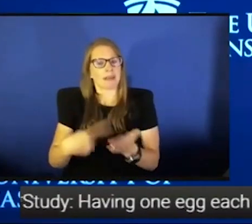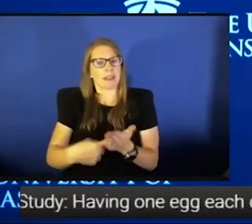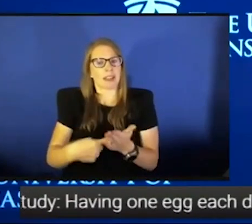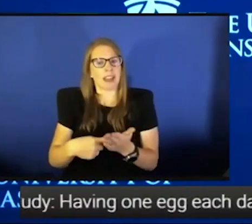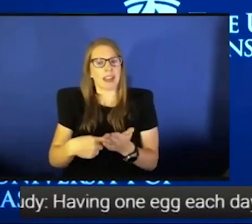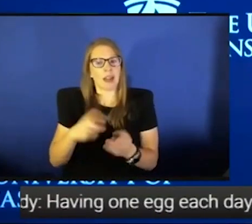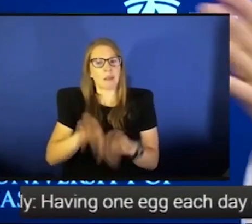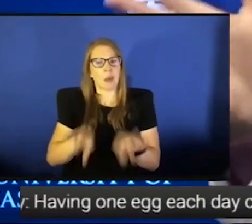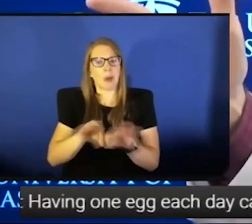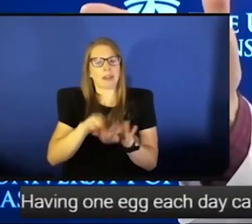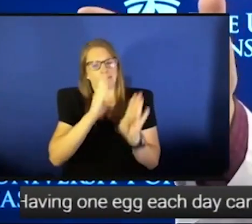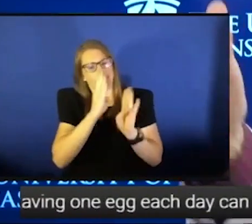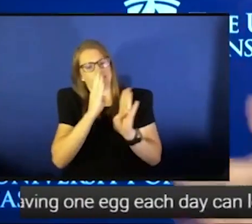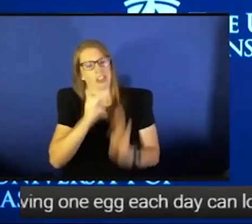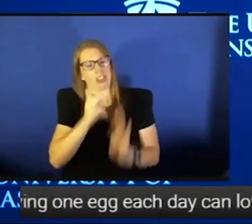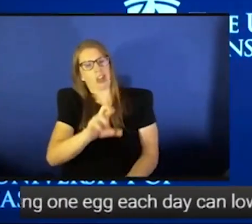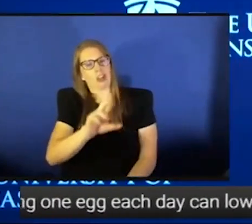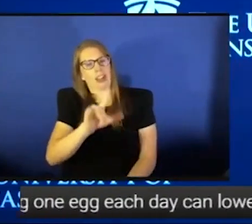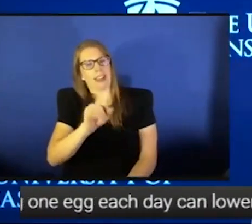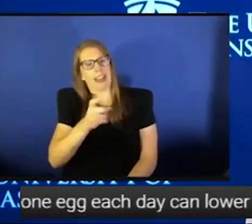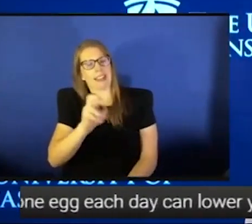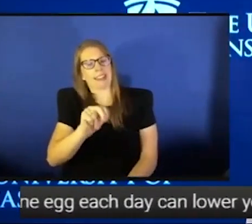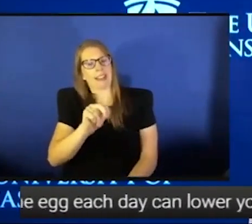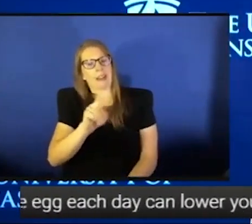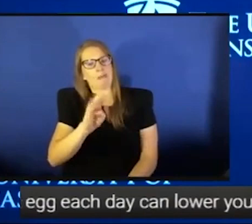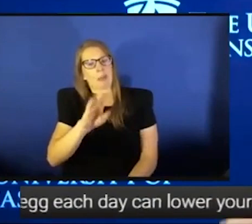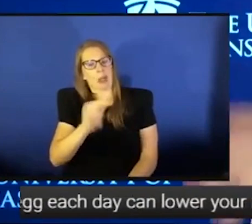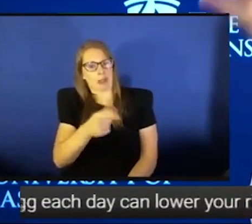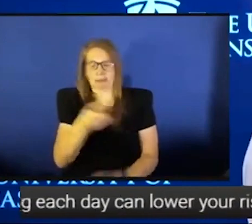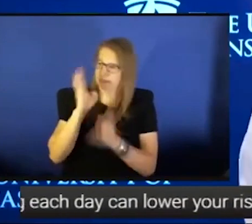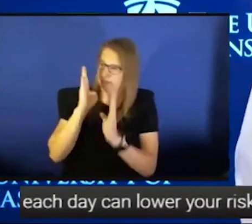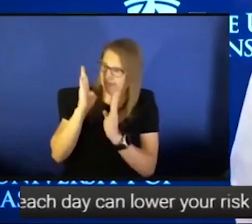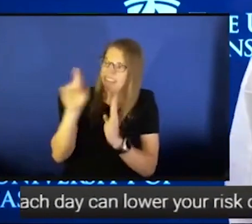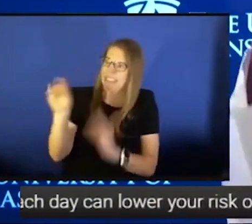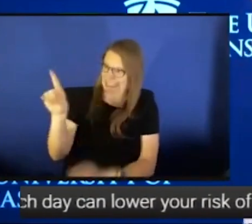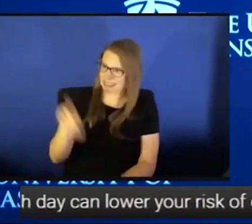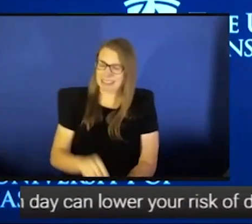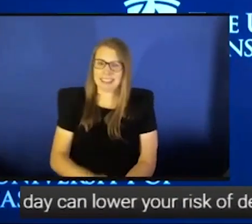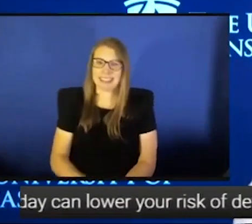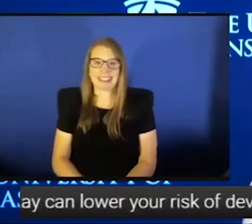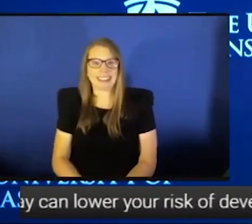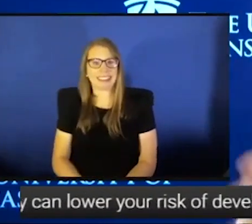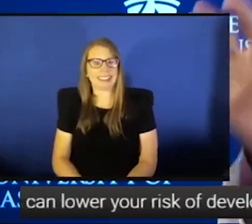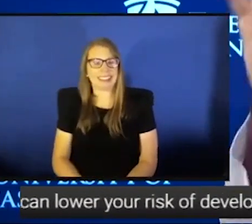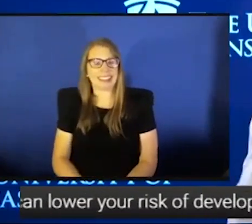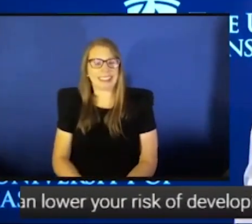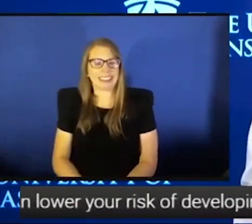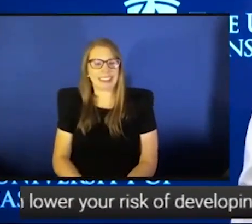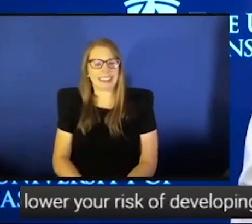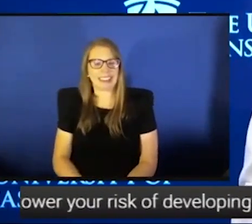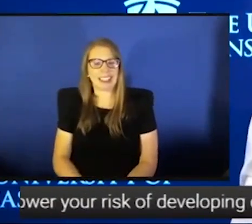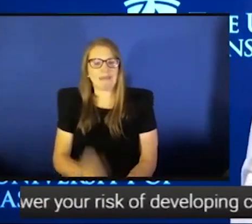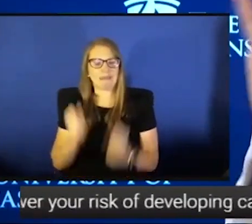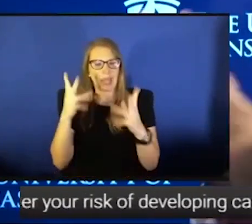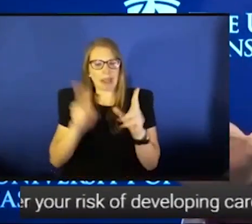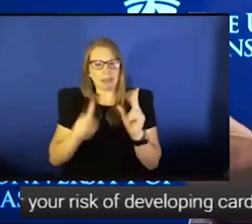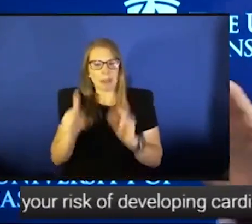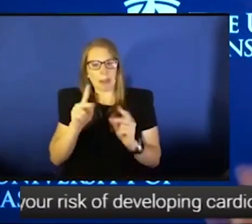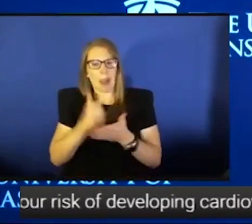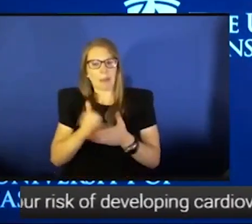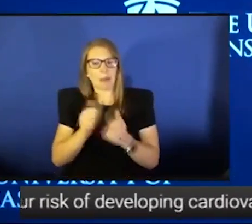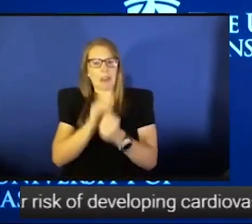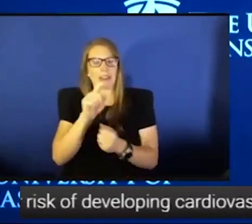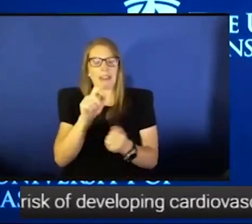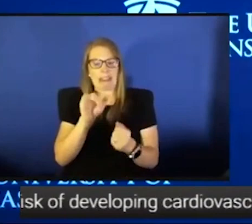because I listened then. You did. And we got it done, and you and a lot of people helped in that. But you guys, you've done a great job